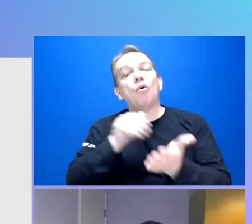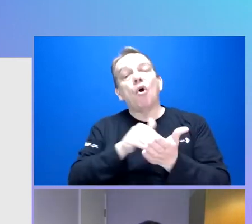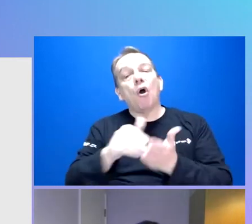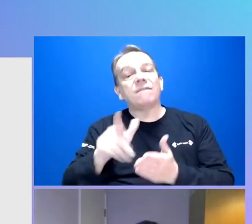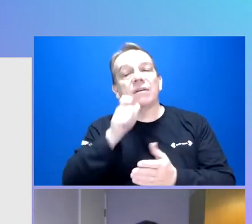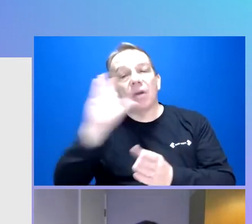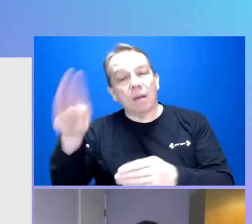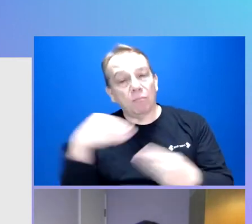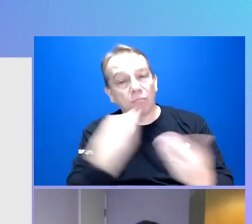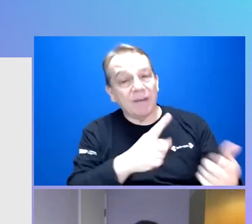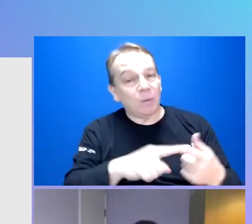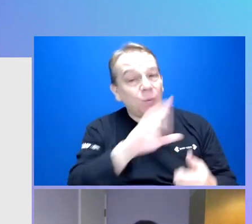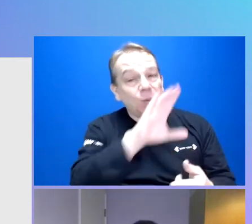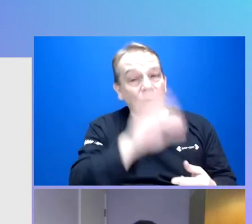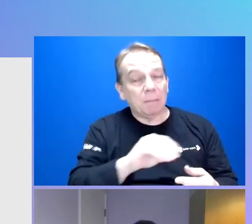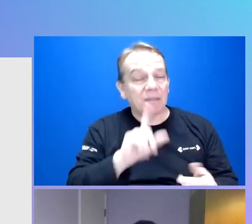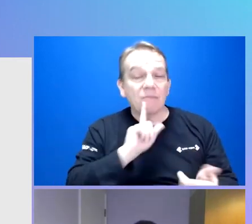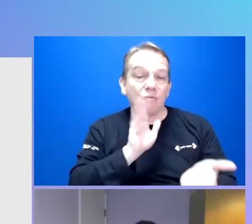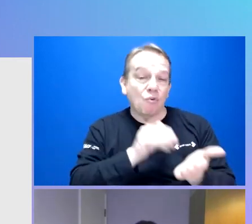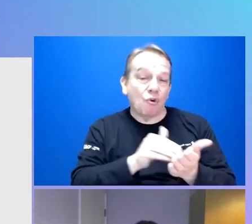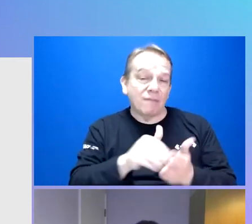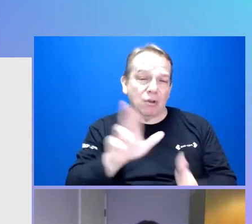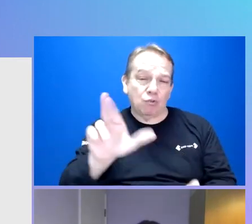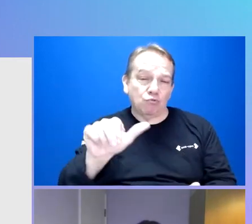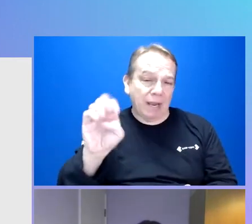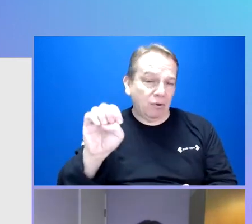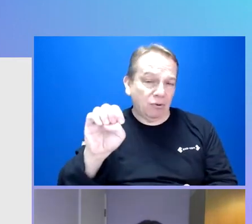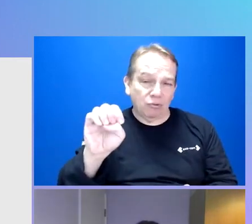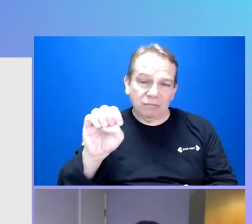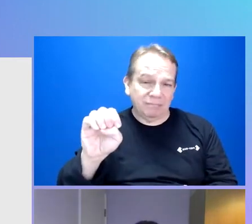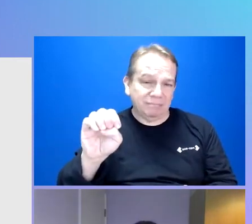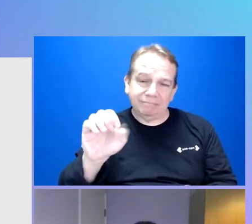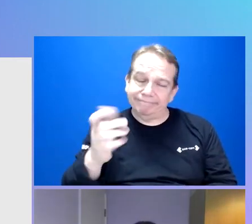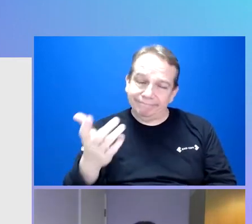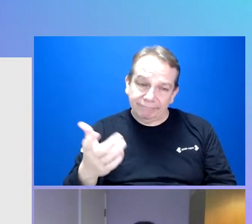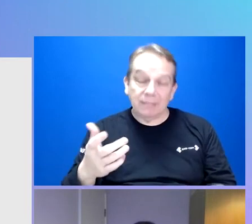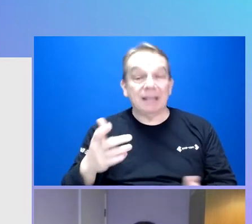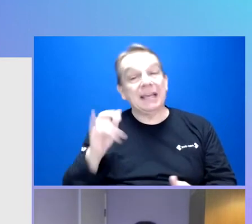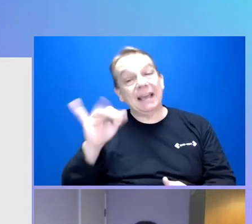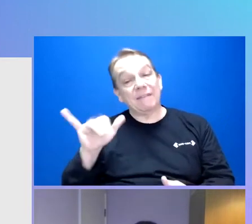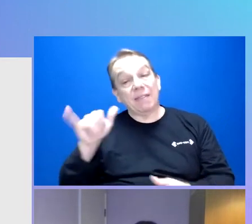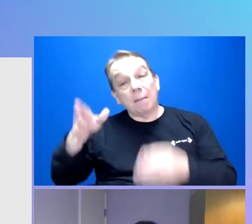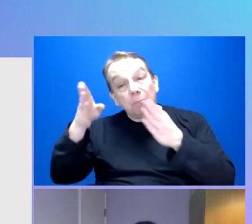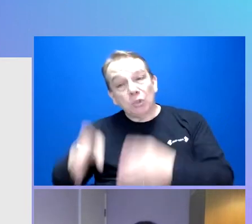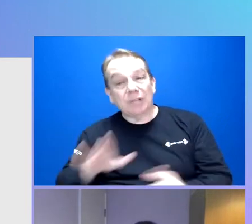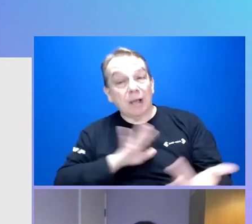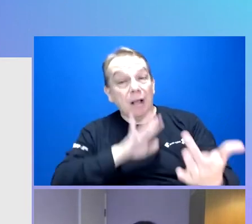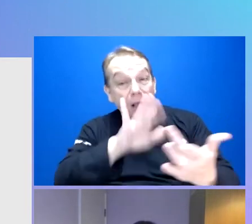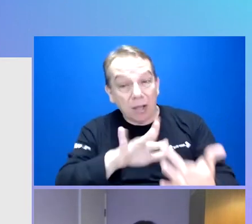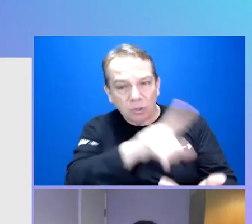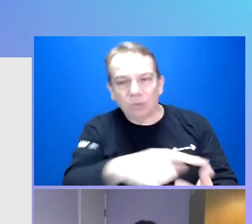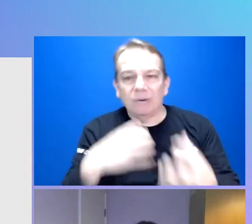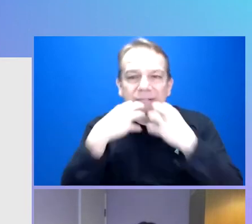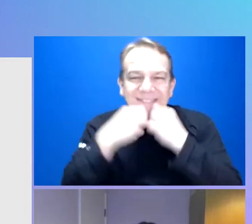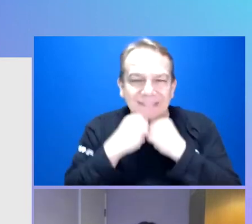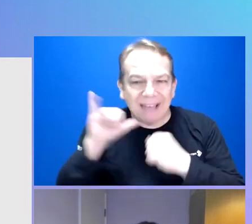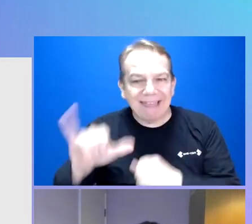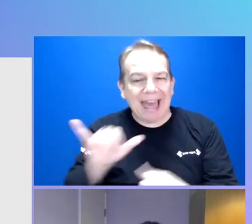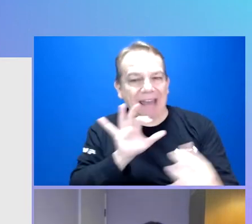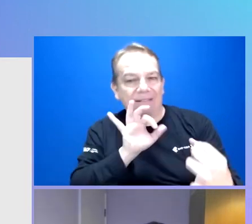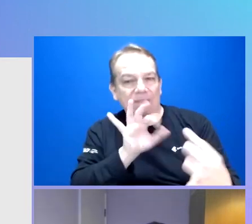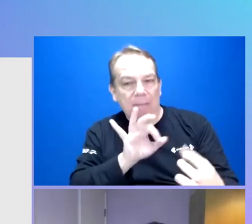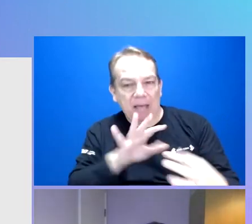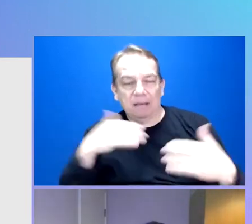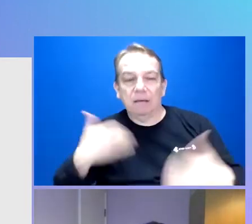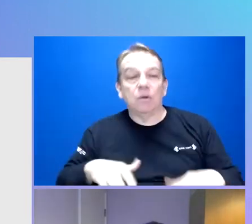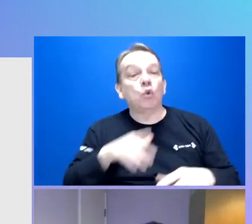companies very often. It is rare and to be contacted with this insight and should be cherished. So you may do